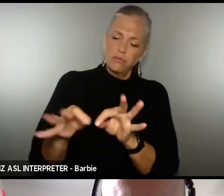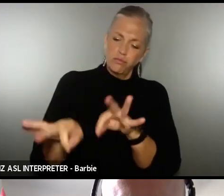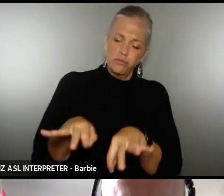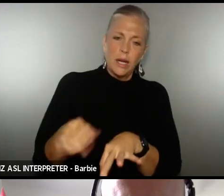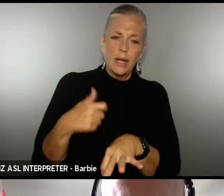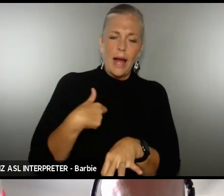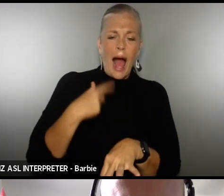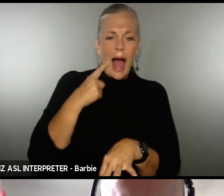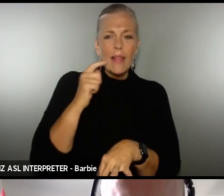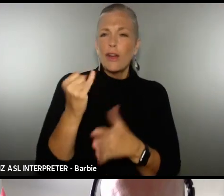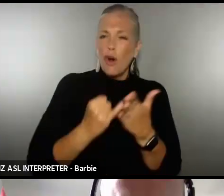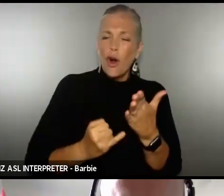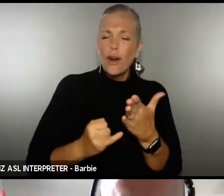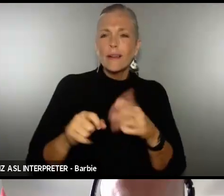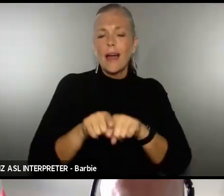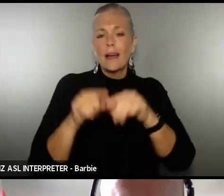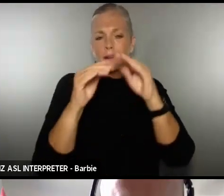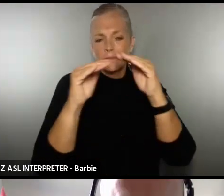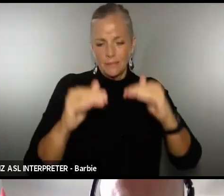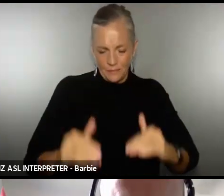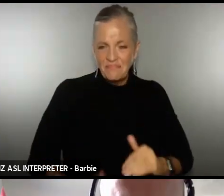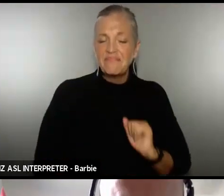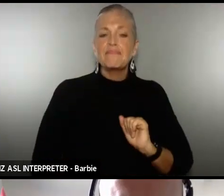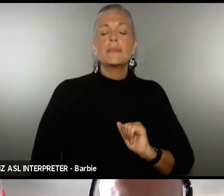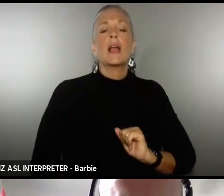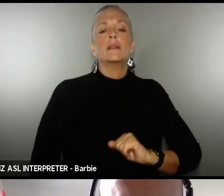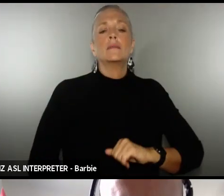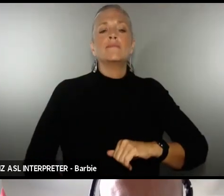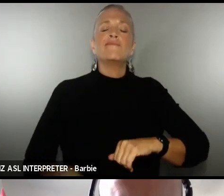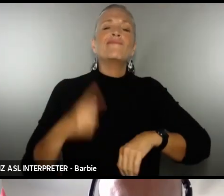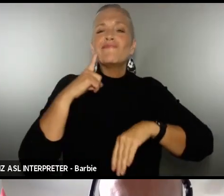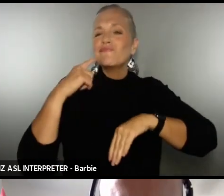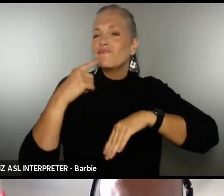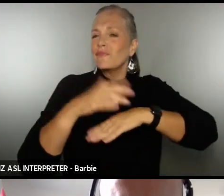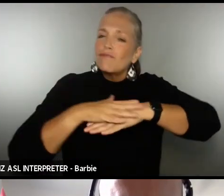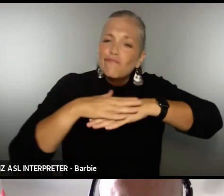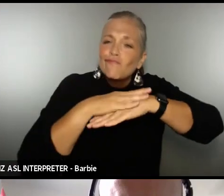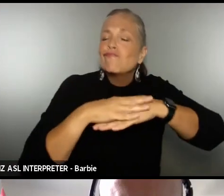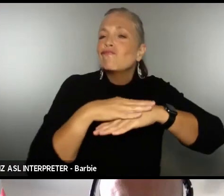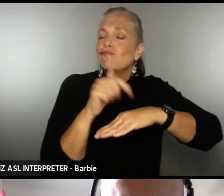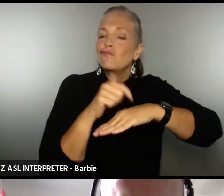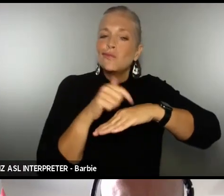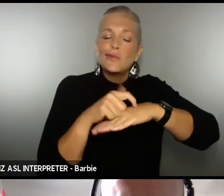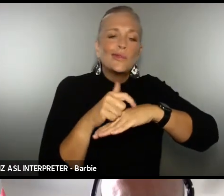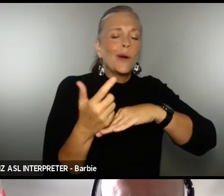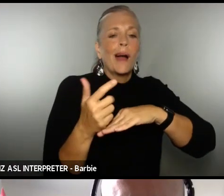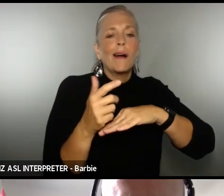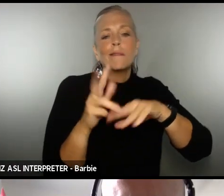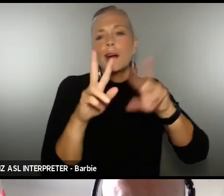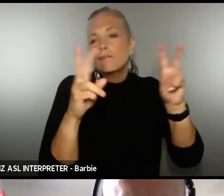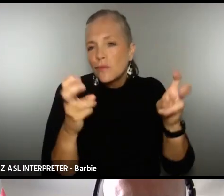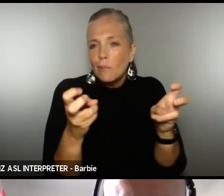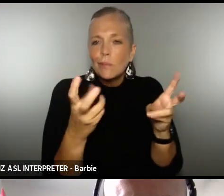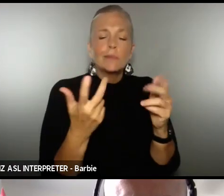On the top, you have the plays about certain topic from a certain other grouping, like a